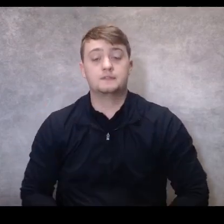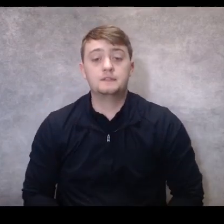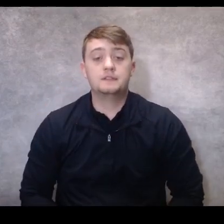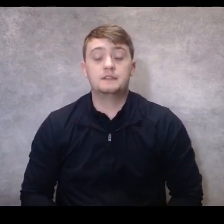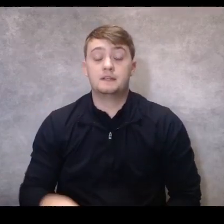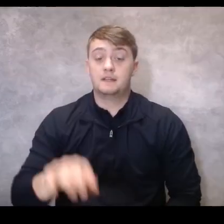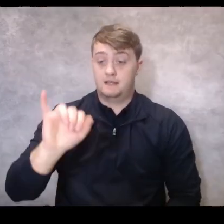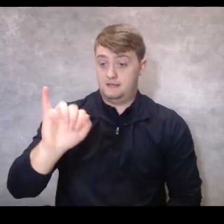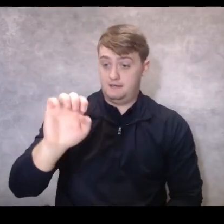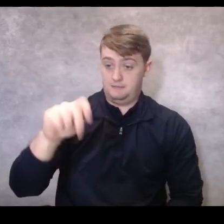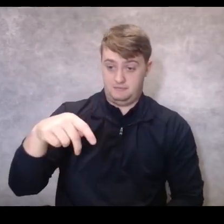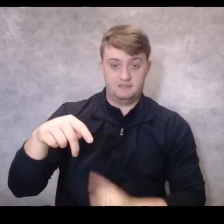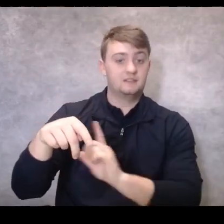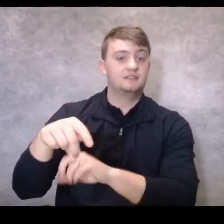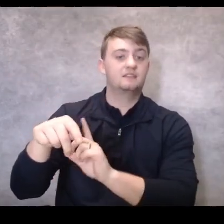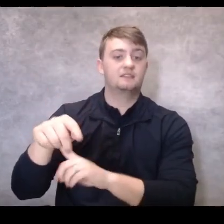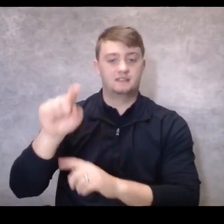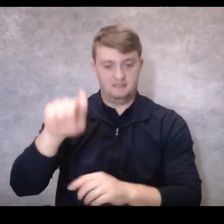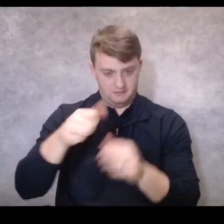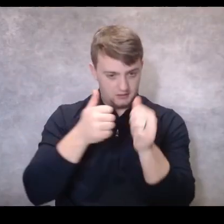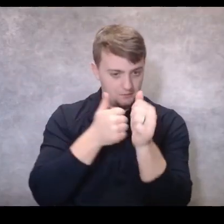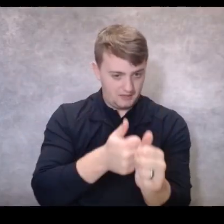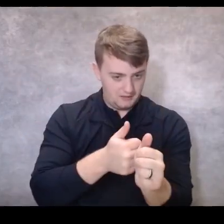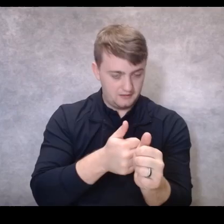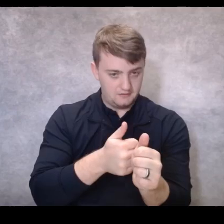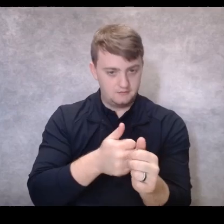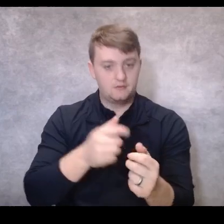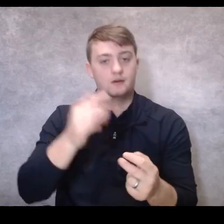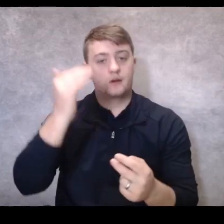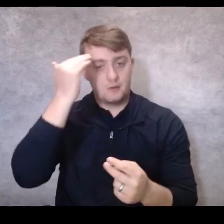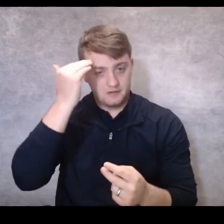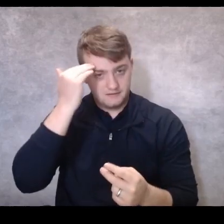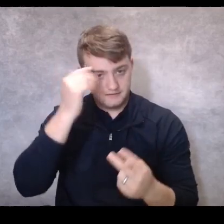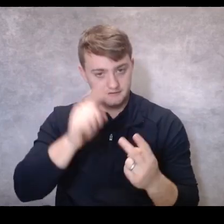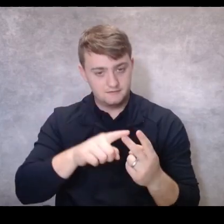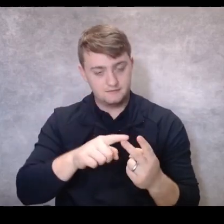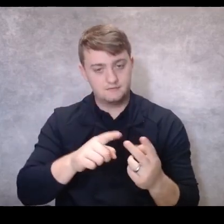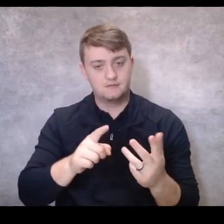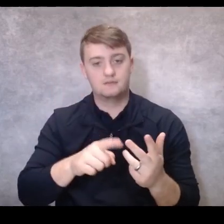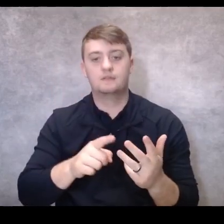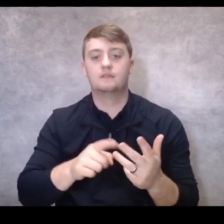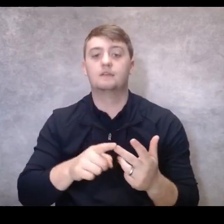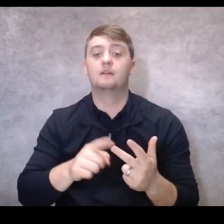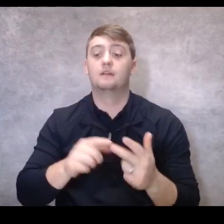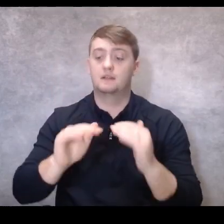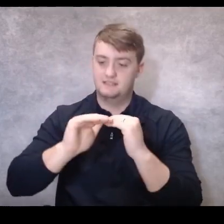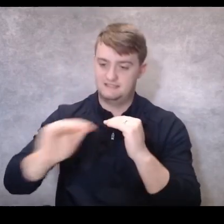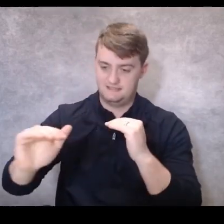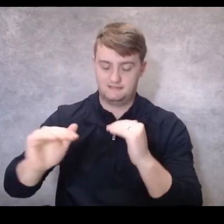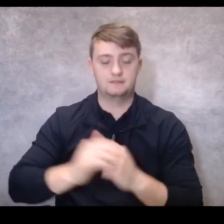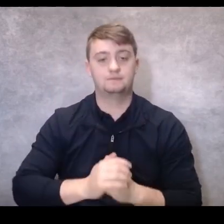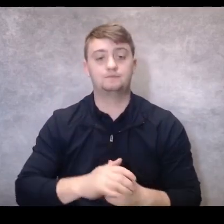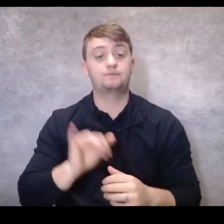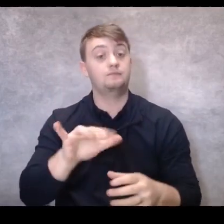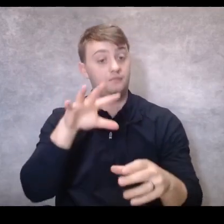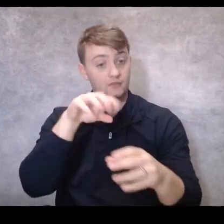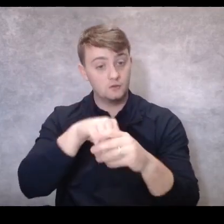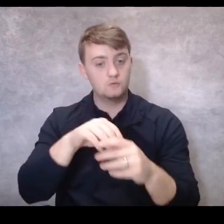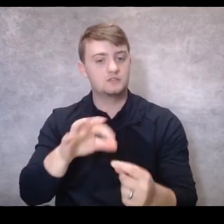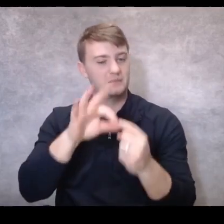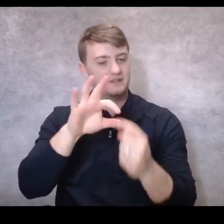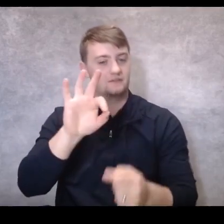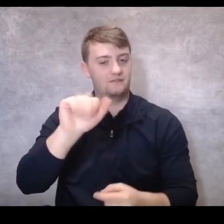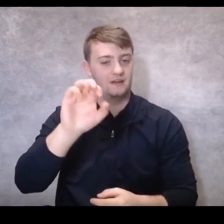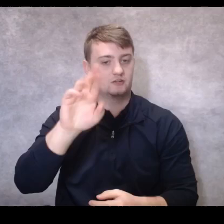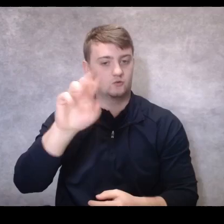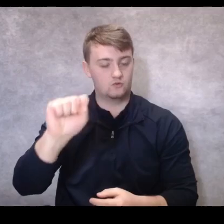students. The IEP should be compliant, comprehensive, and consistent throughout, which